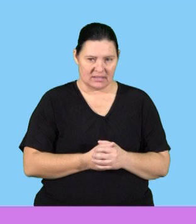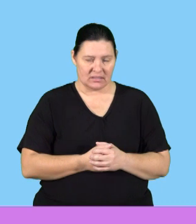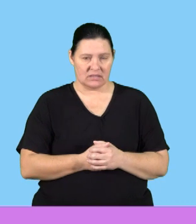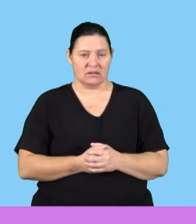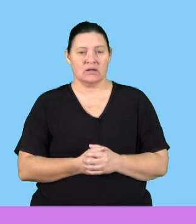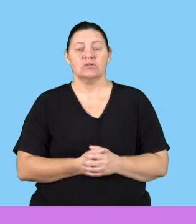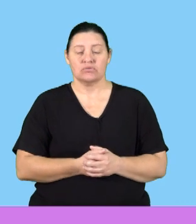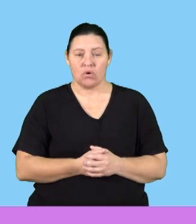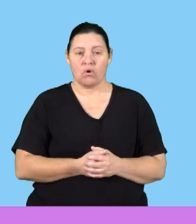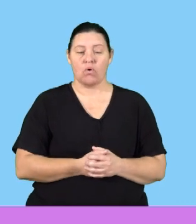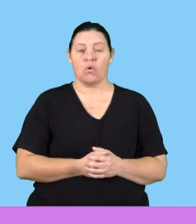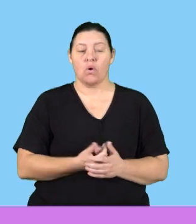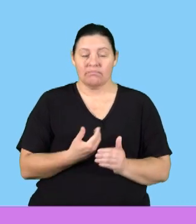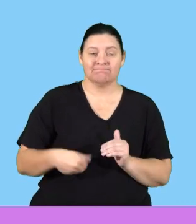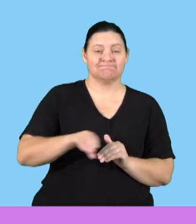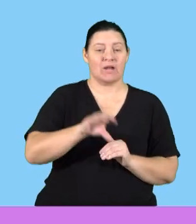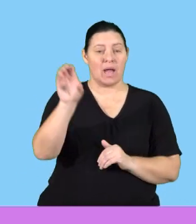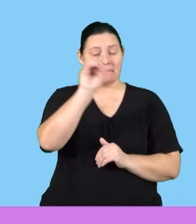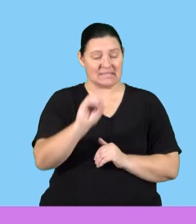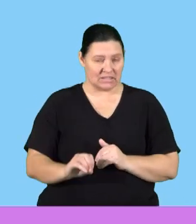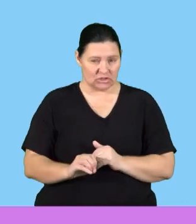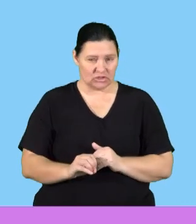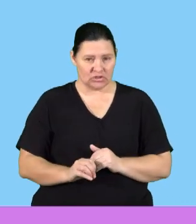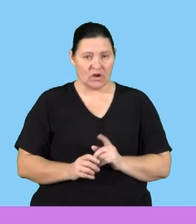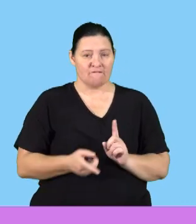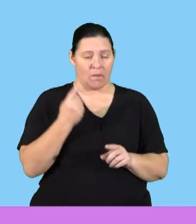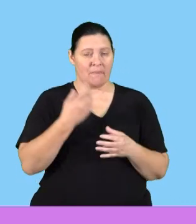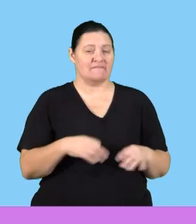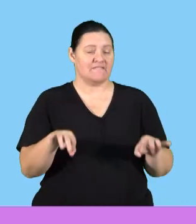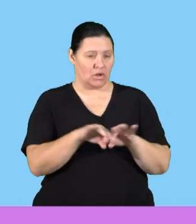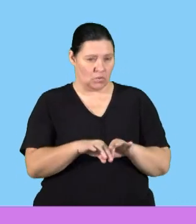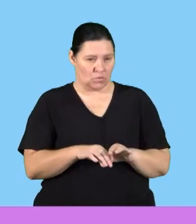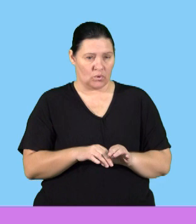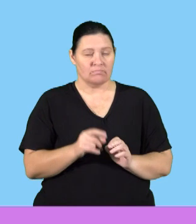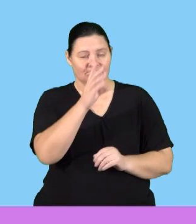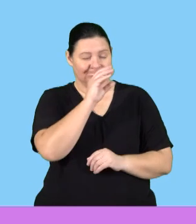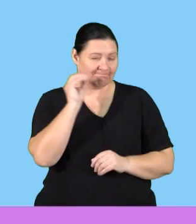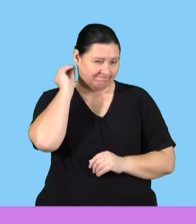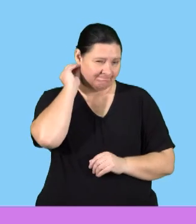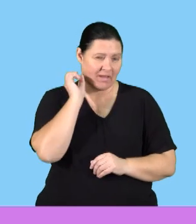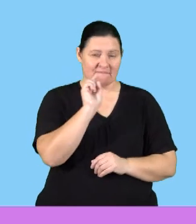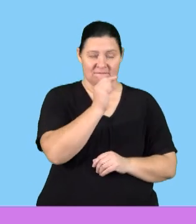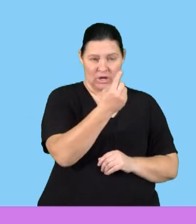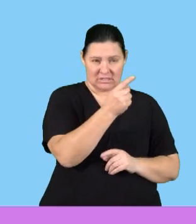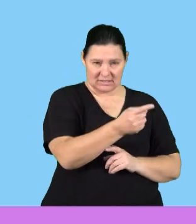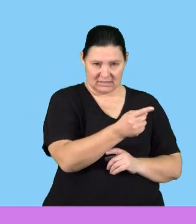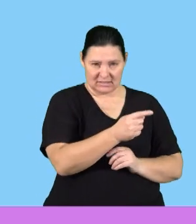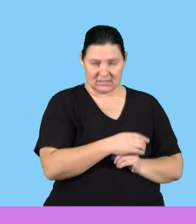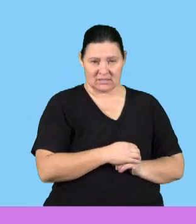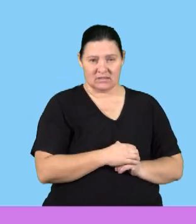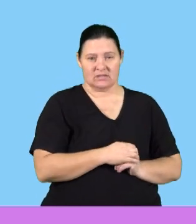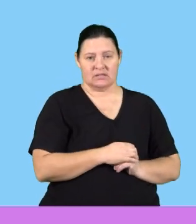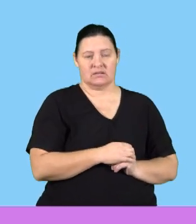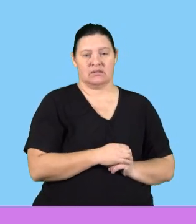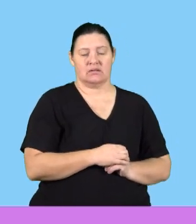Then to determine Martha's percentage increase, from these two values, take note that the first one